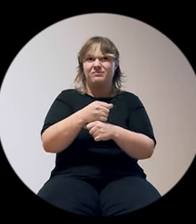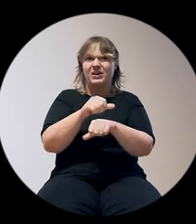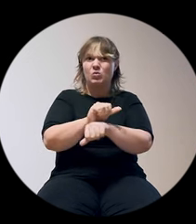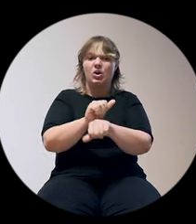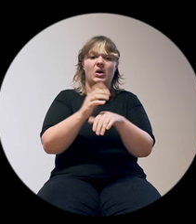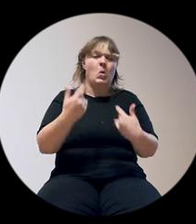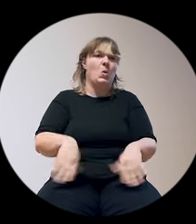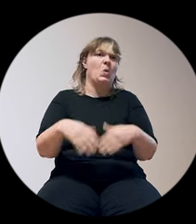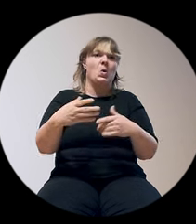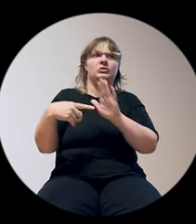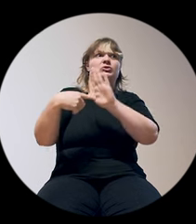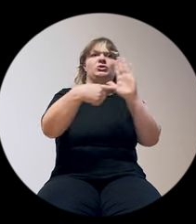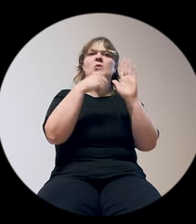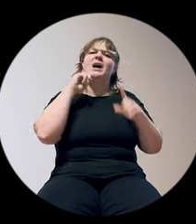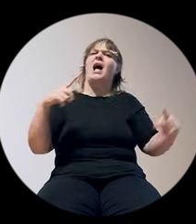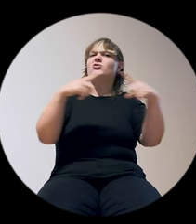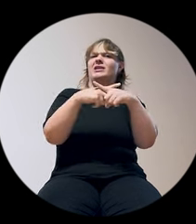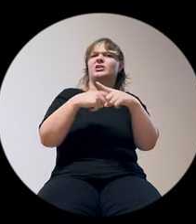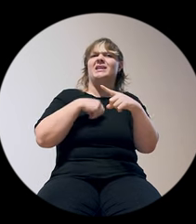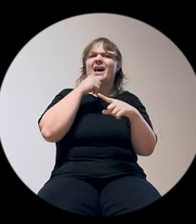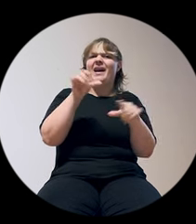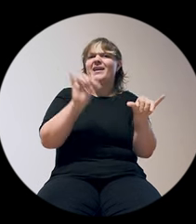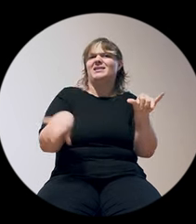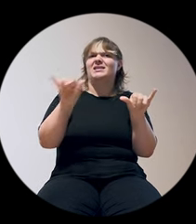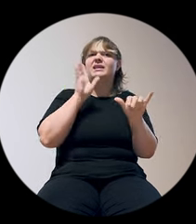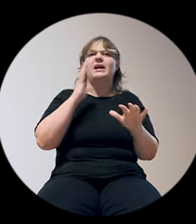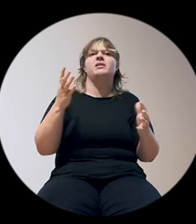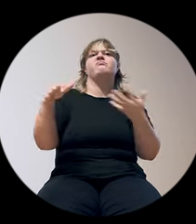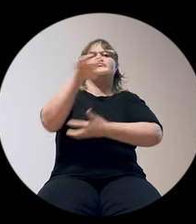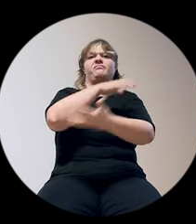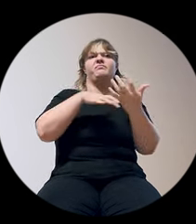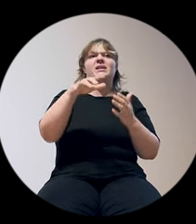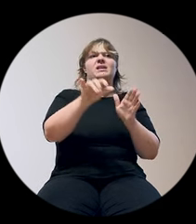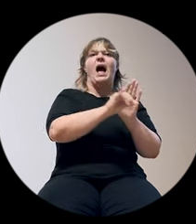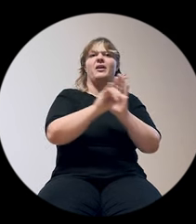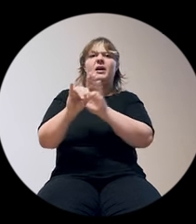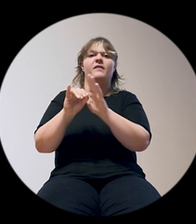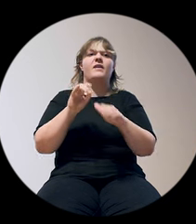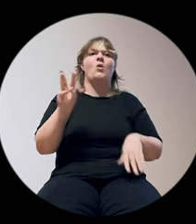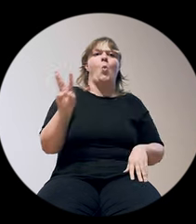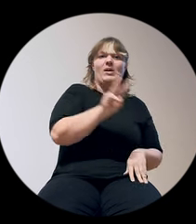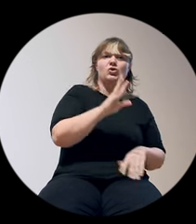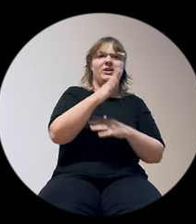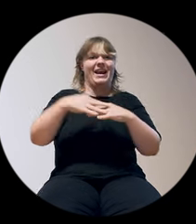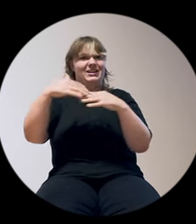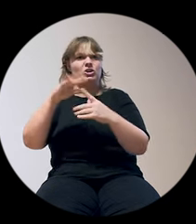reveals contradictions and inconsistencies in the mixed iconographies of Western and indigenous